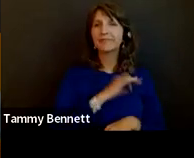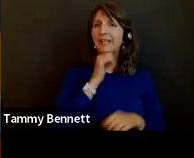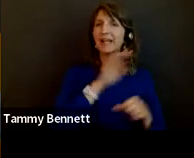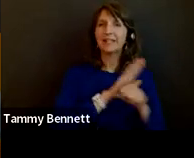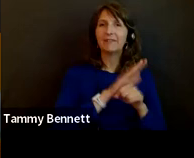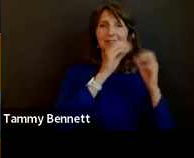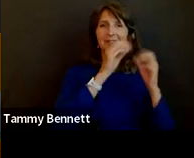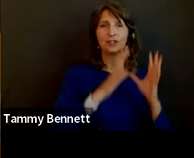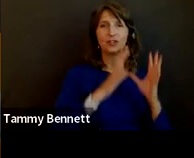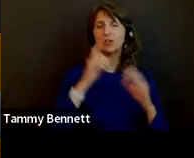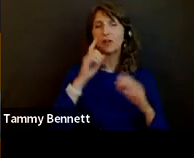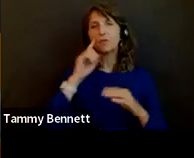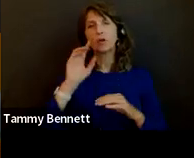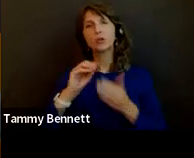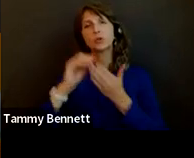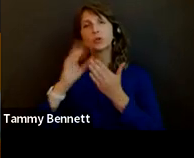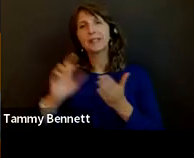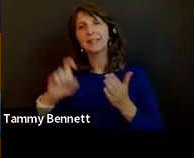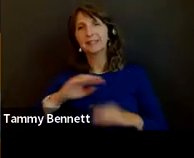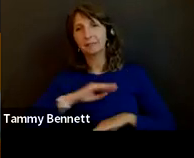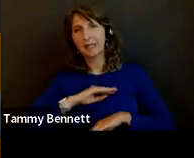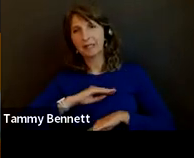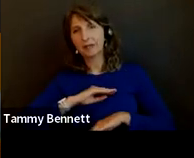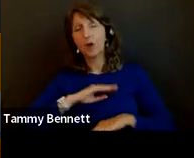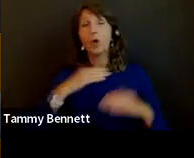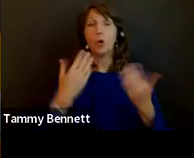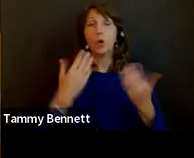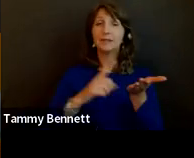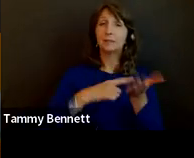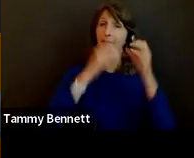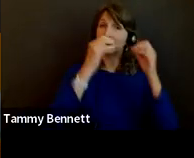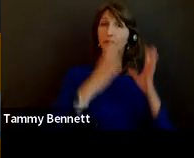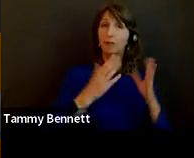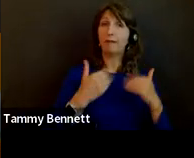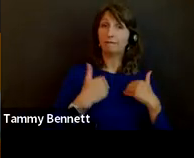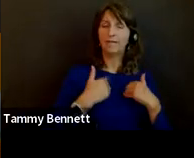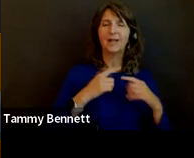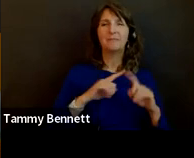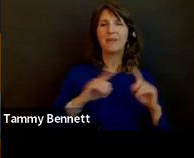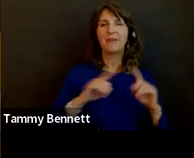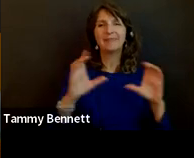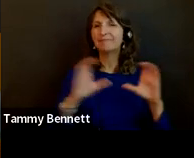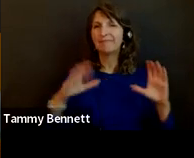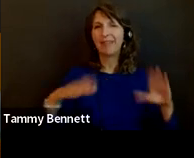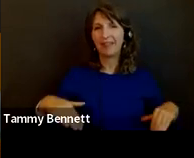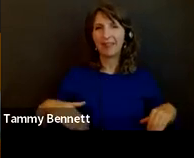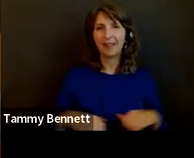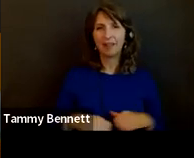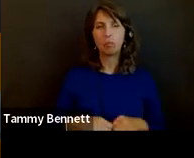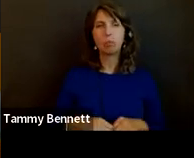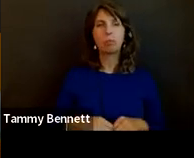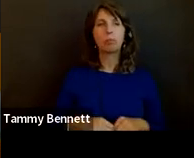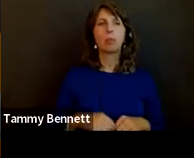meaning they may not have enough teachers, or they may not have teachers that have the right credentials. These schools experience less parental and community